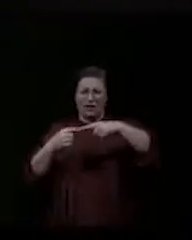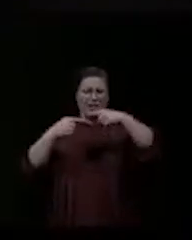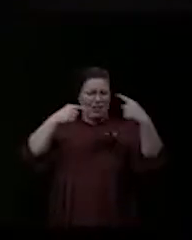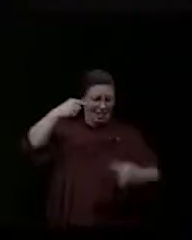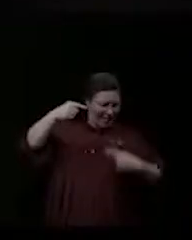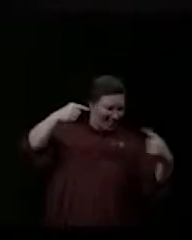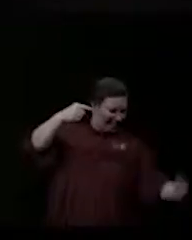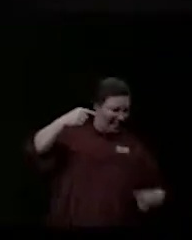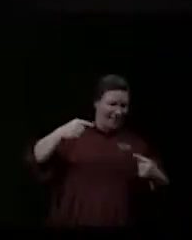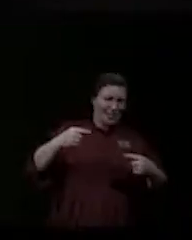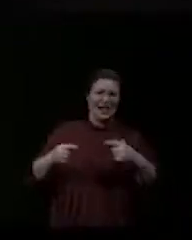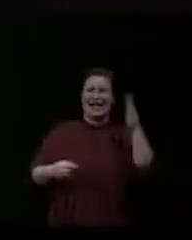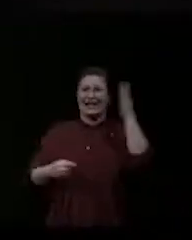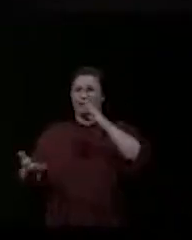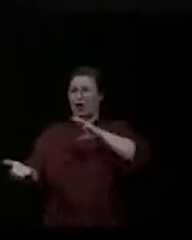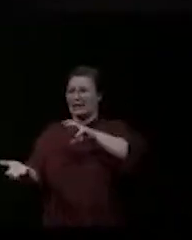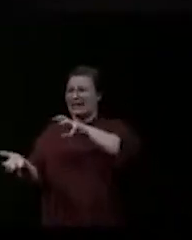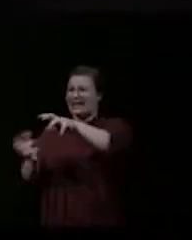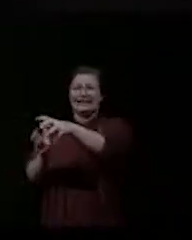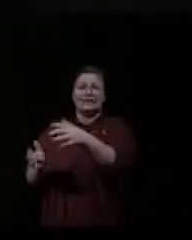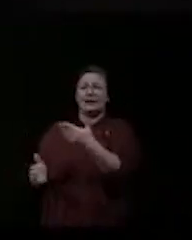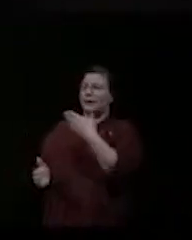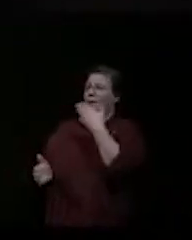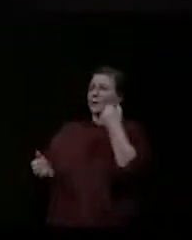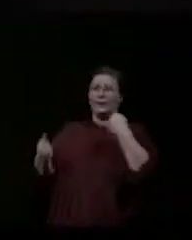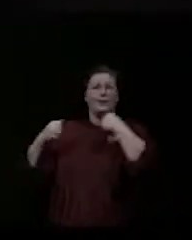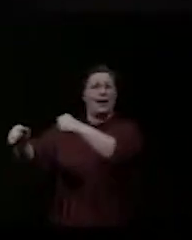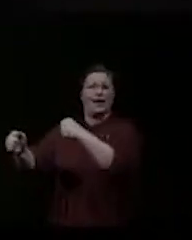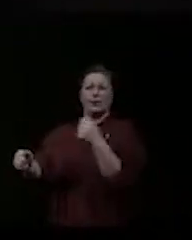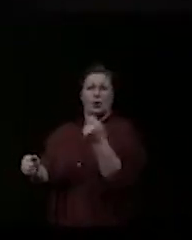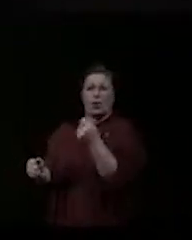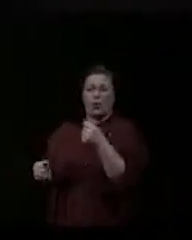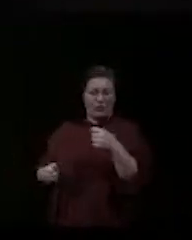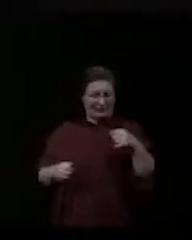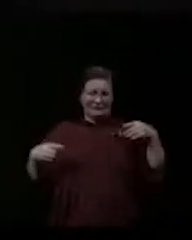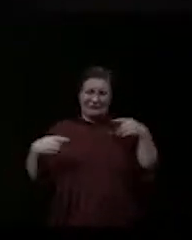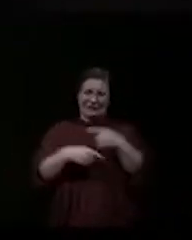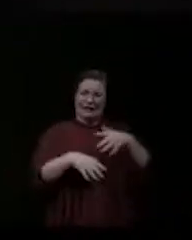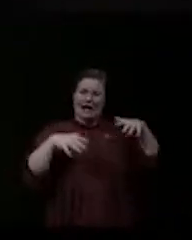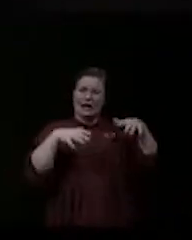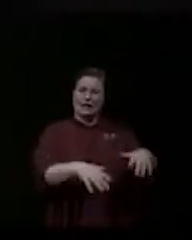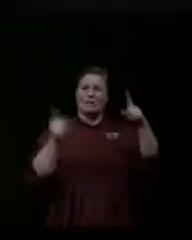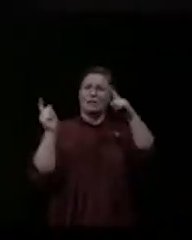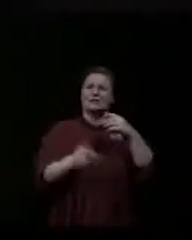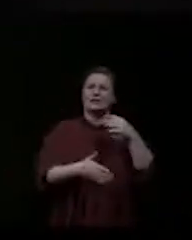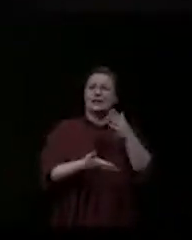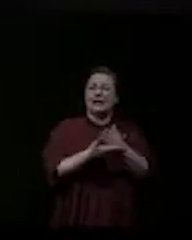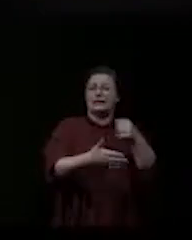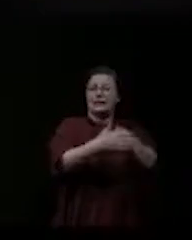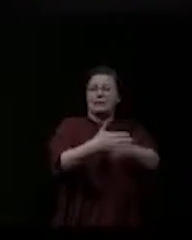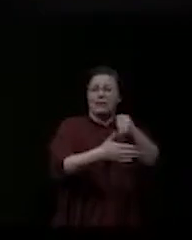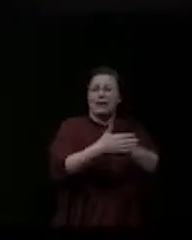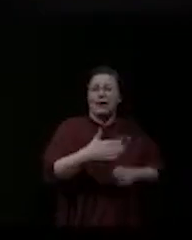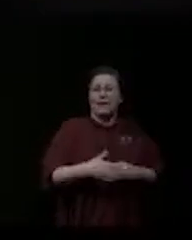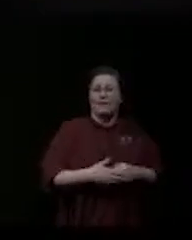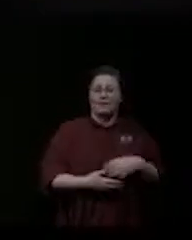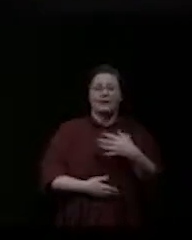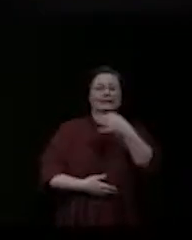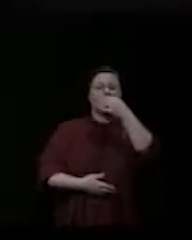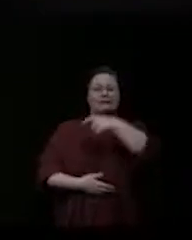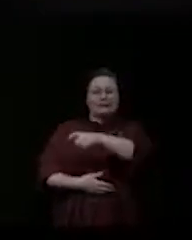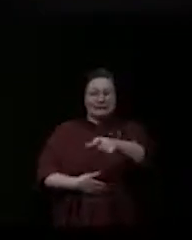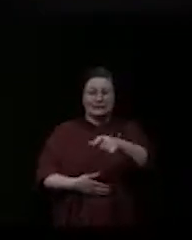leaving the climate crisis unaddressed. Human rights at risk, and human rights defenders deterred